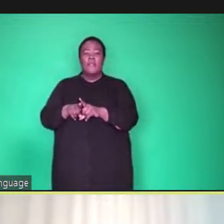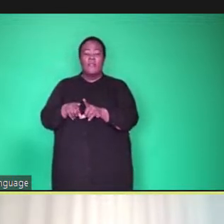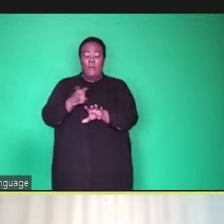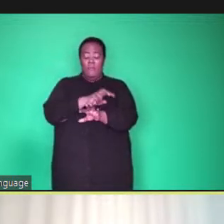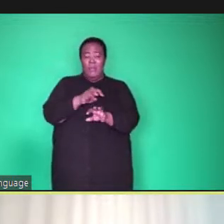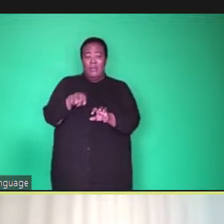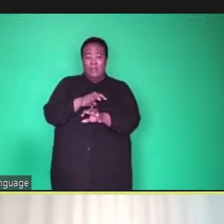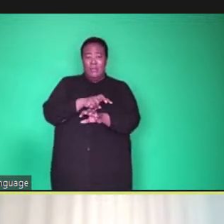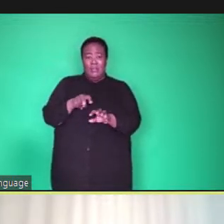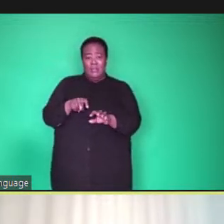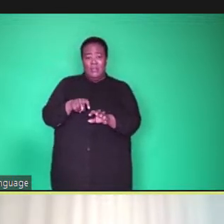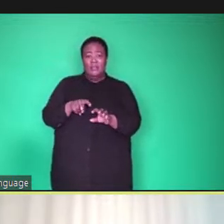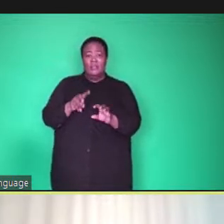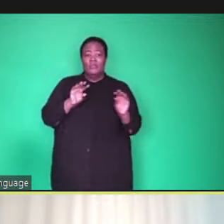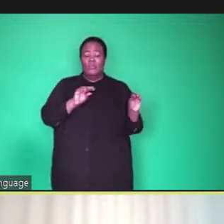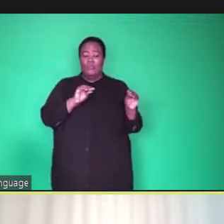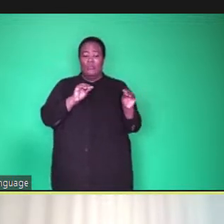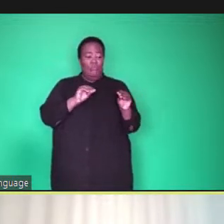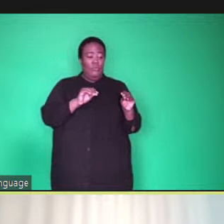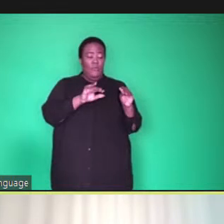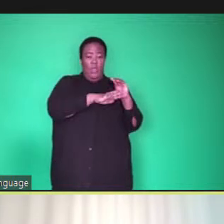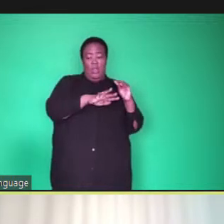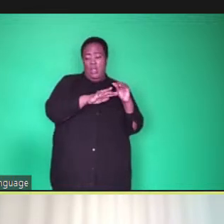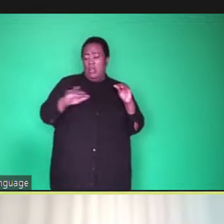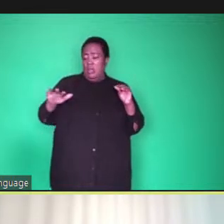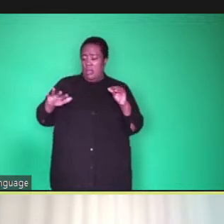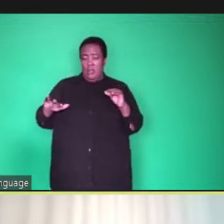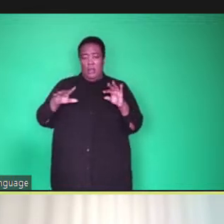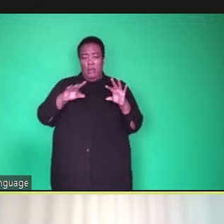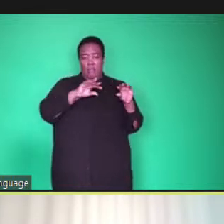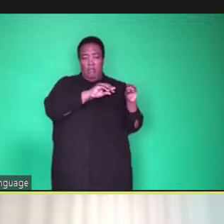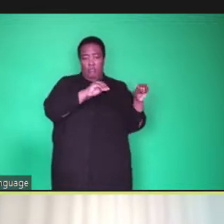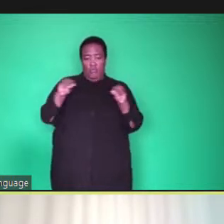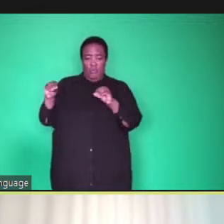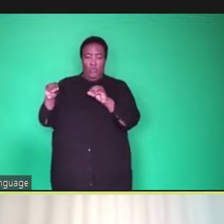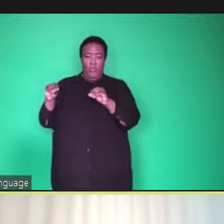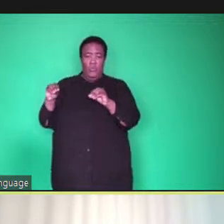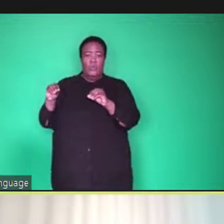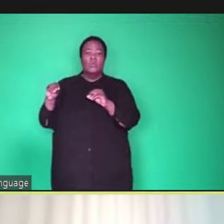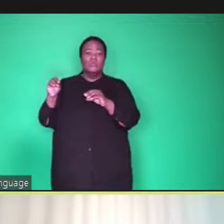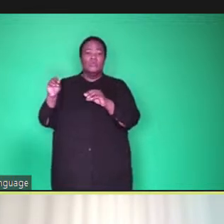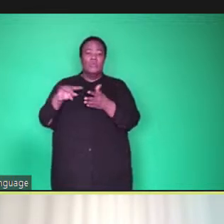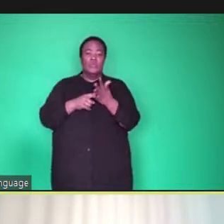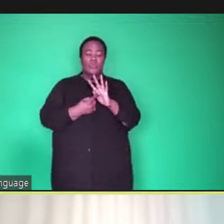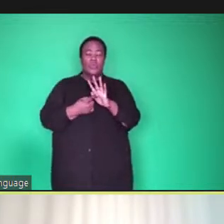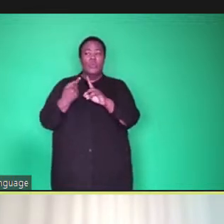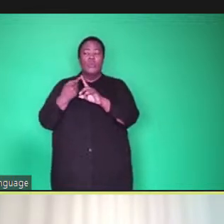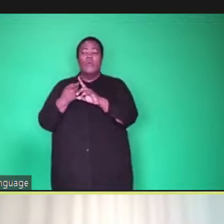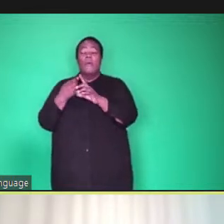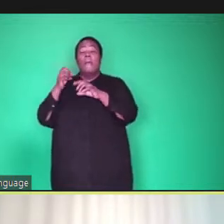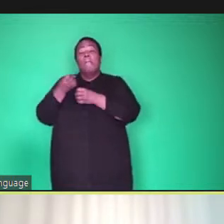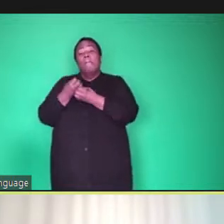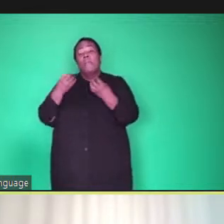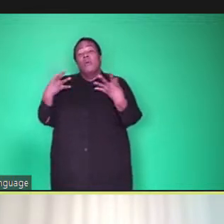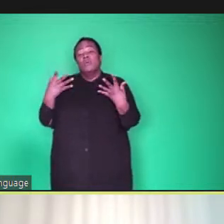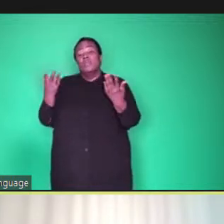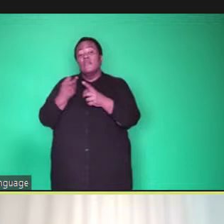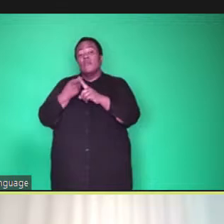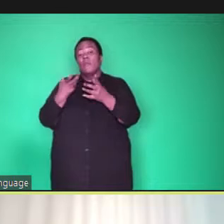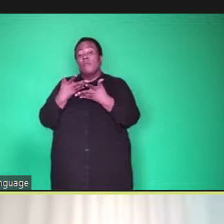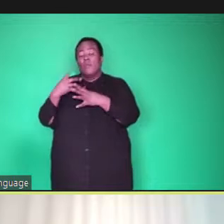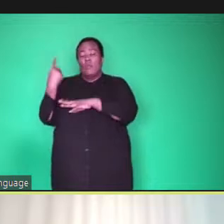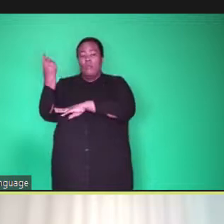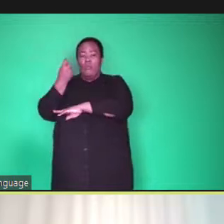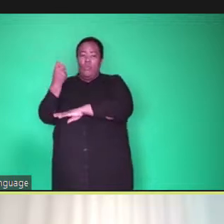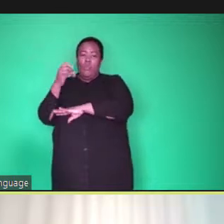transition from one area type to another. So a much more substantial share of migration from rural to urban areas and vice versa.